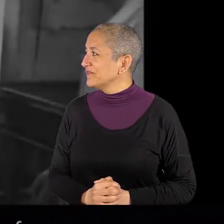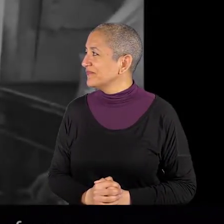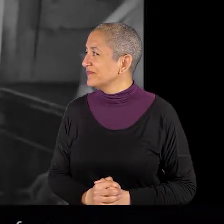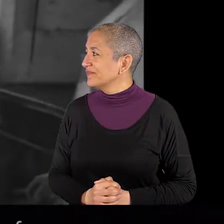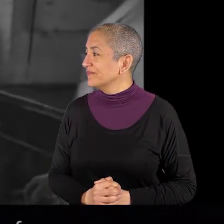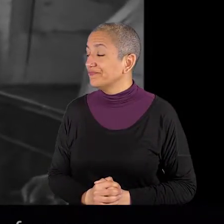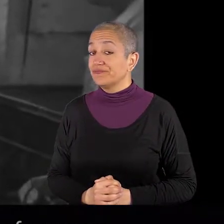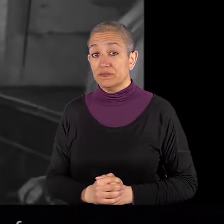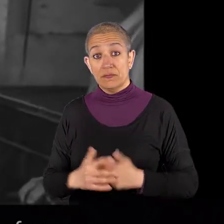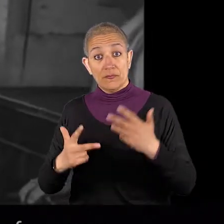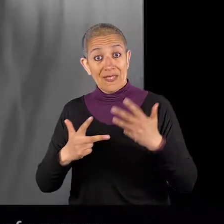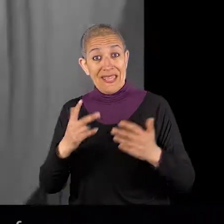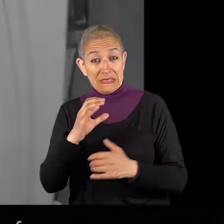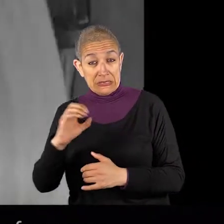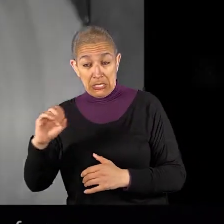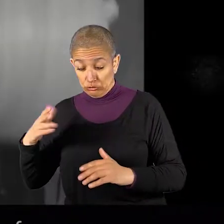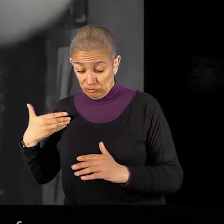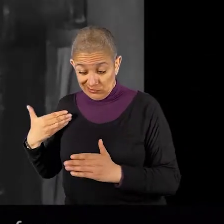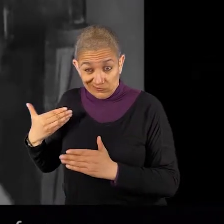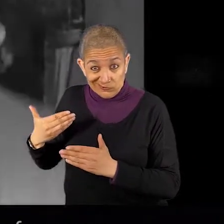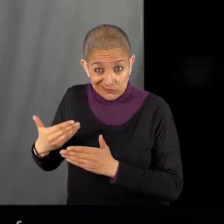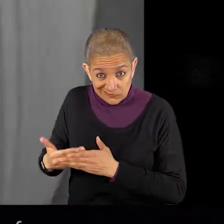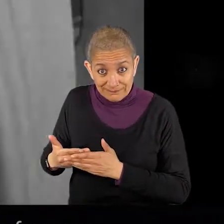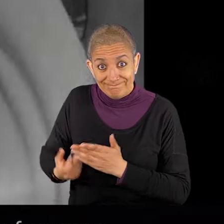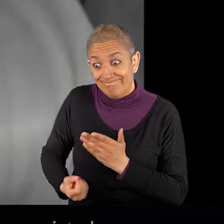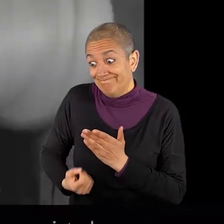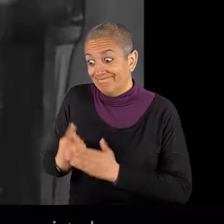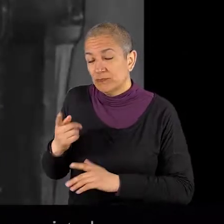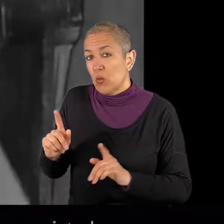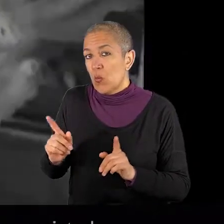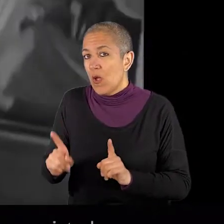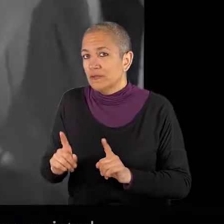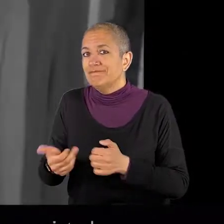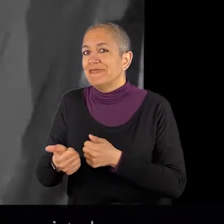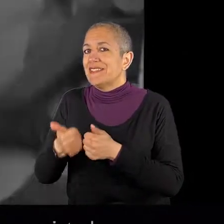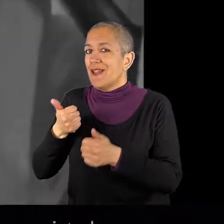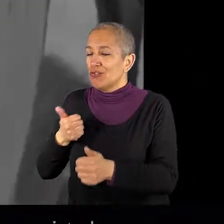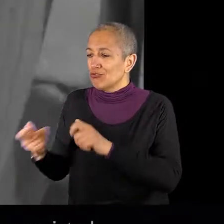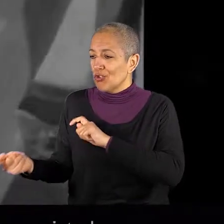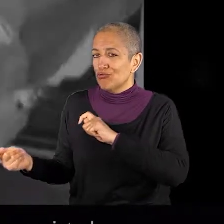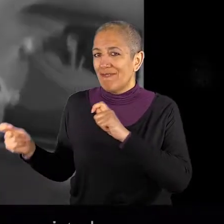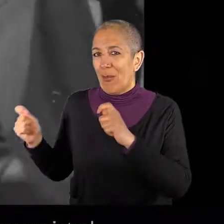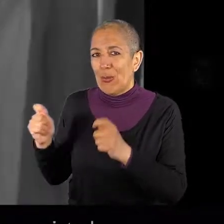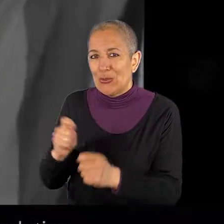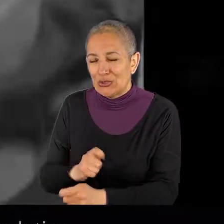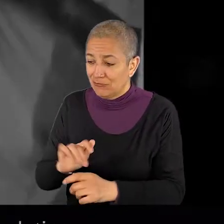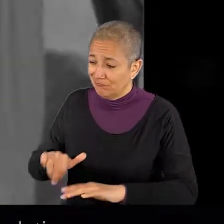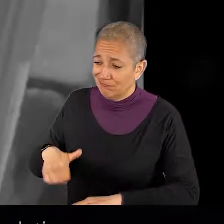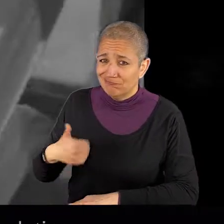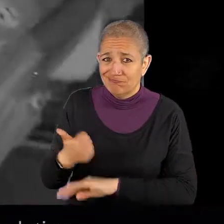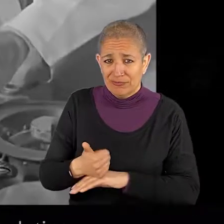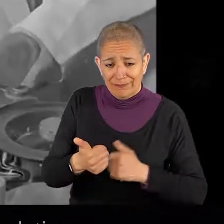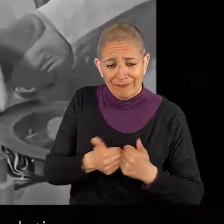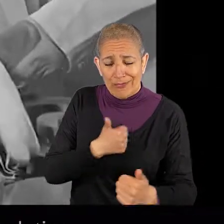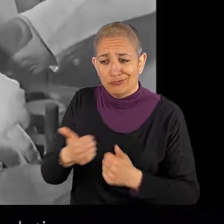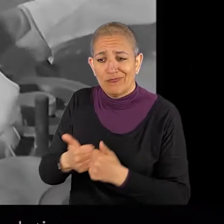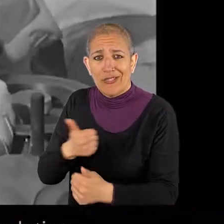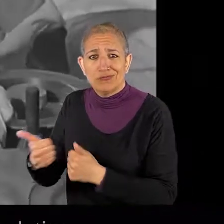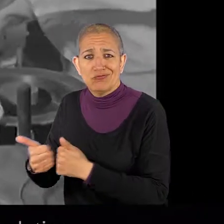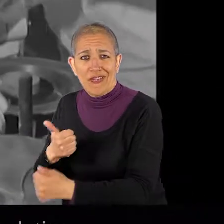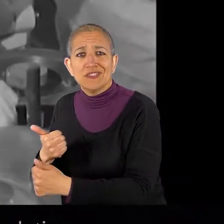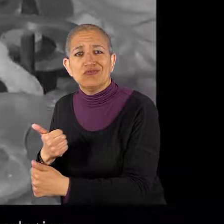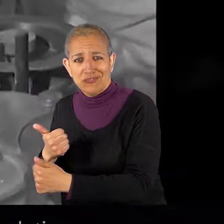From the 1800s, this was the dawn of a new era for confectionery manufacturers, assisted by the rise of the